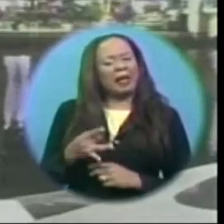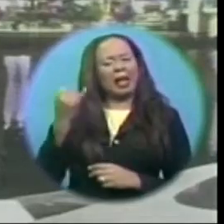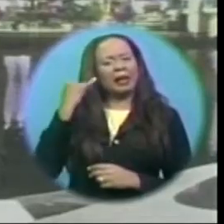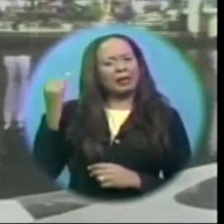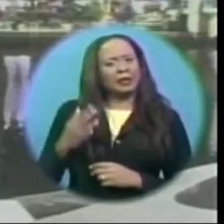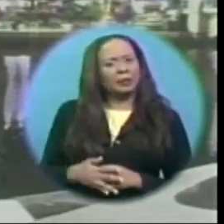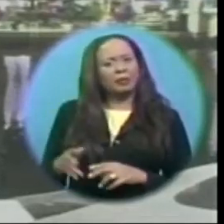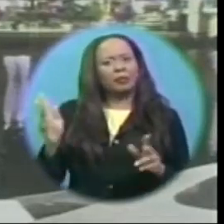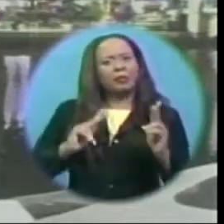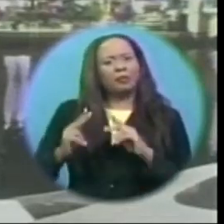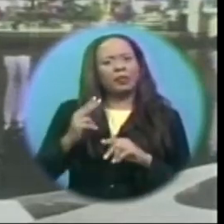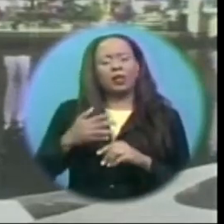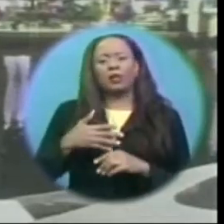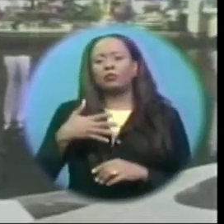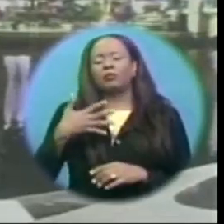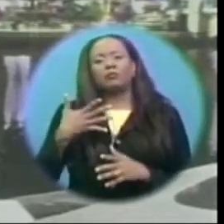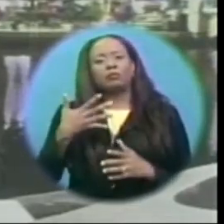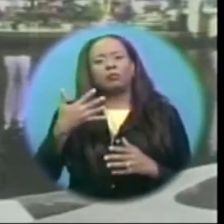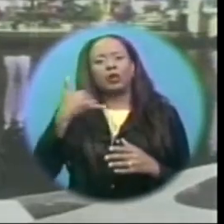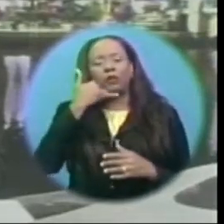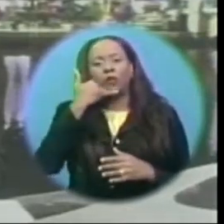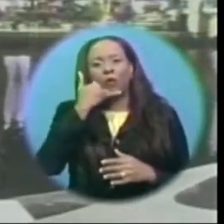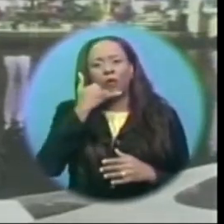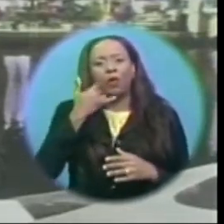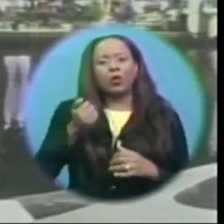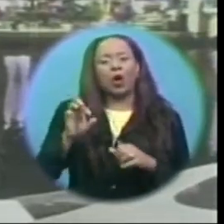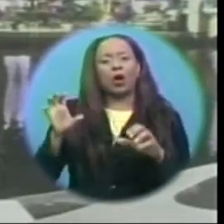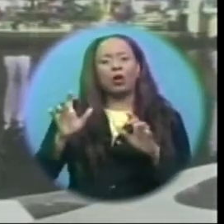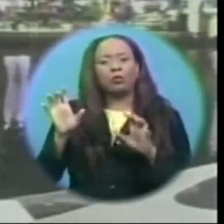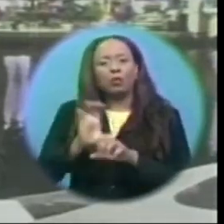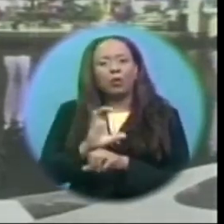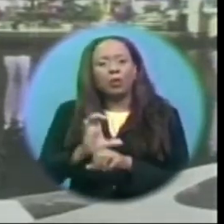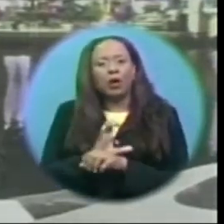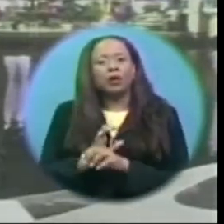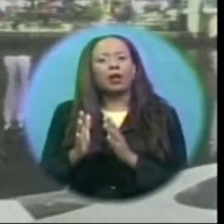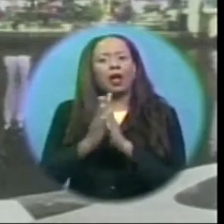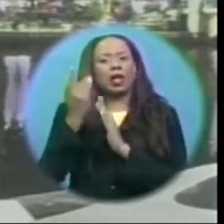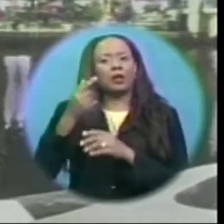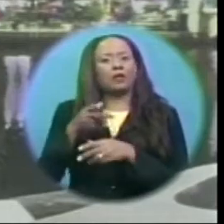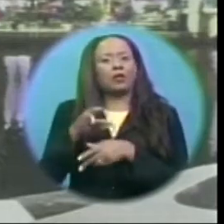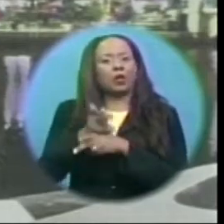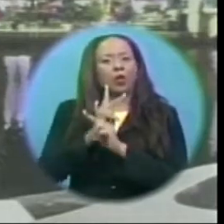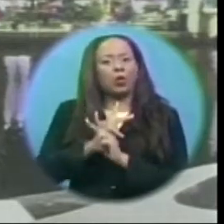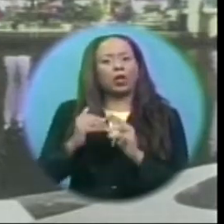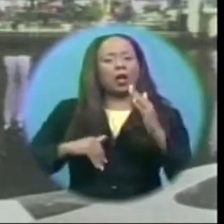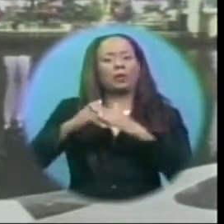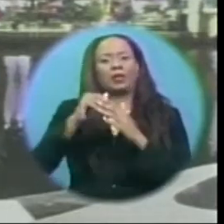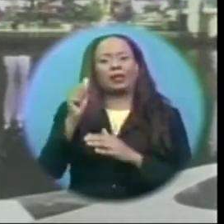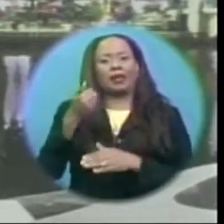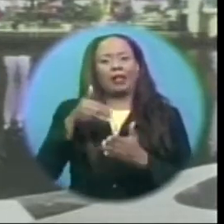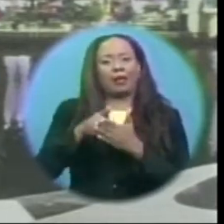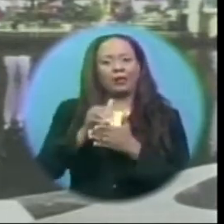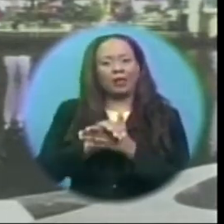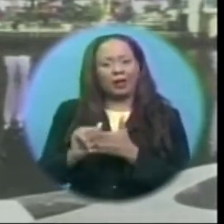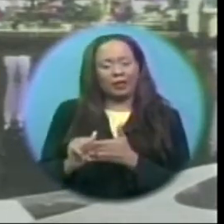home computers to apply for unsecured loans up to $10,000. Ryan Broom has more.